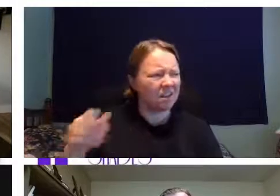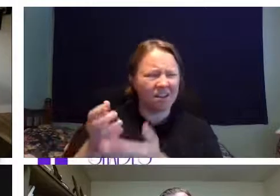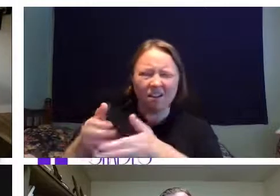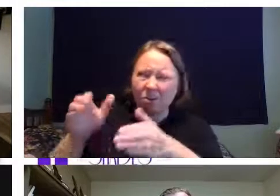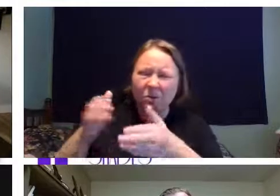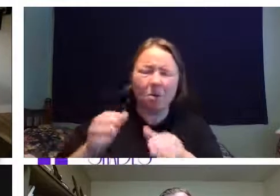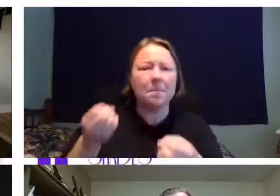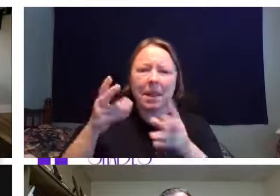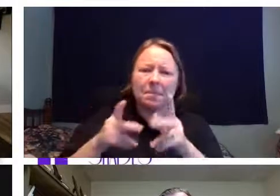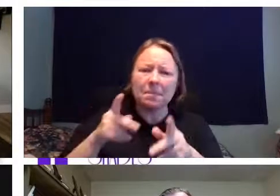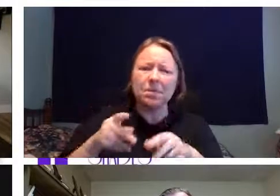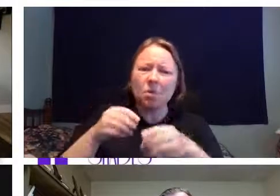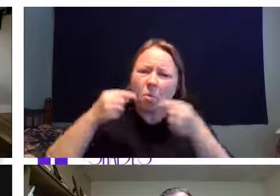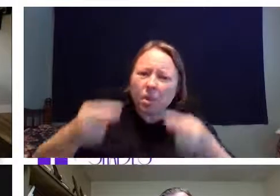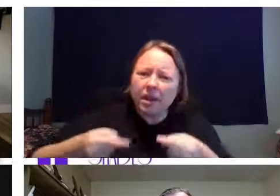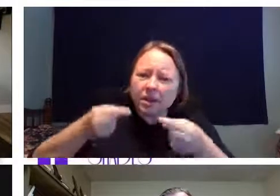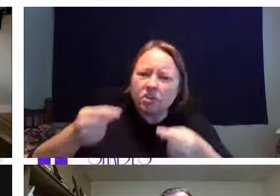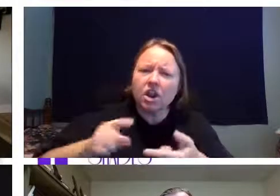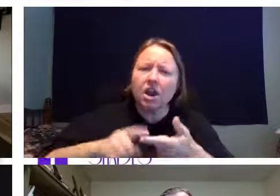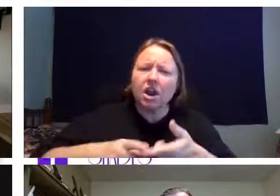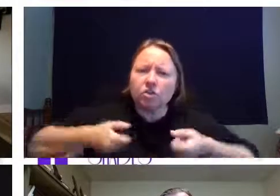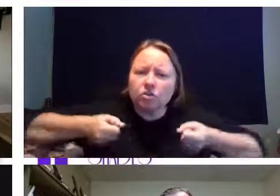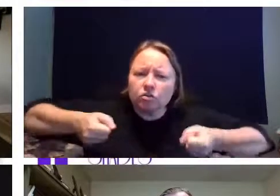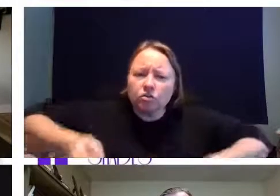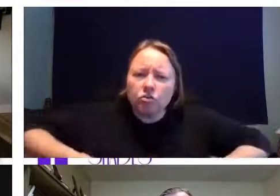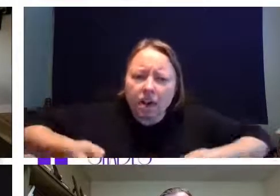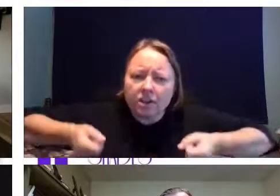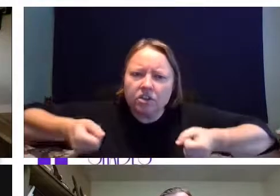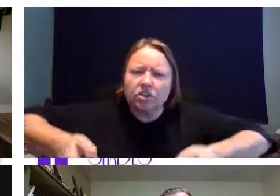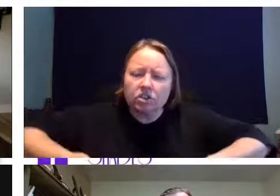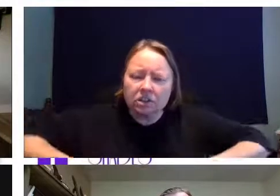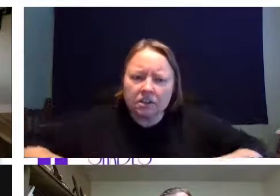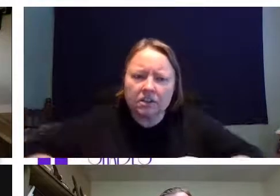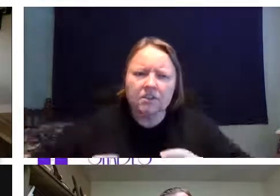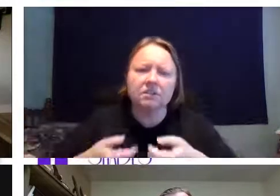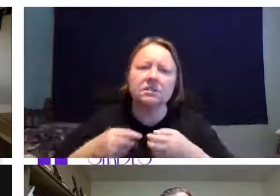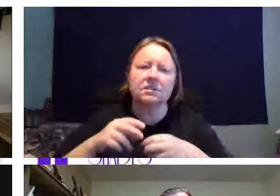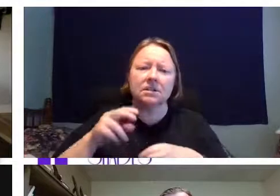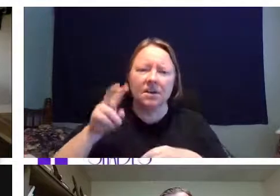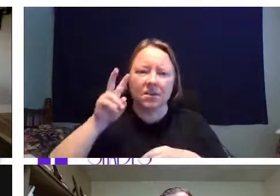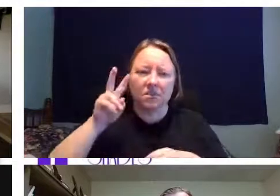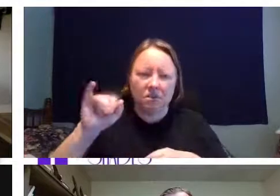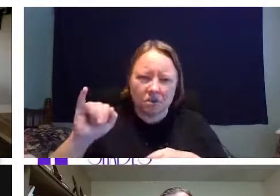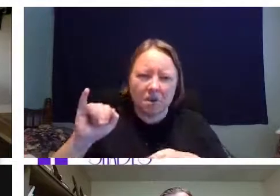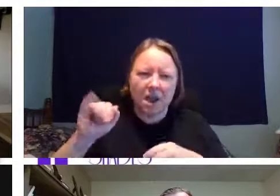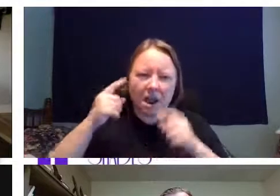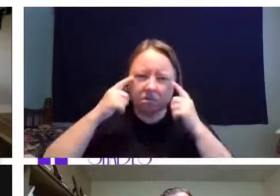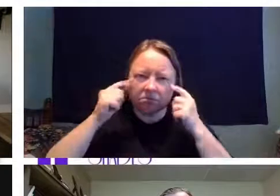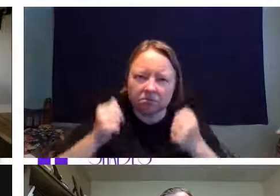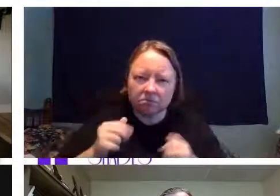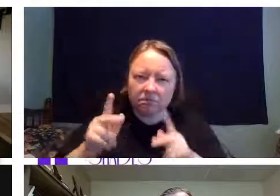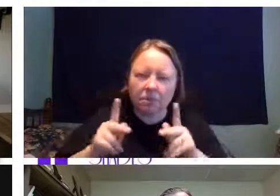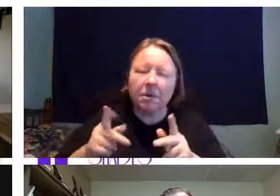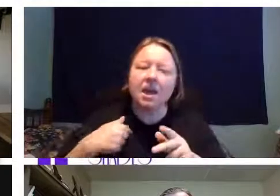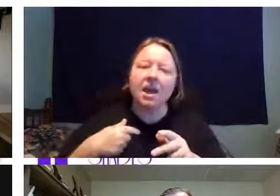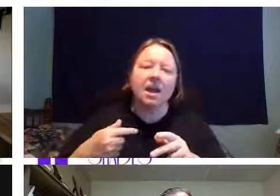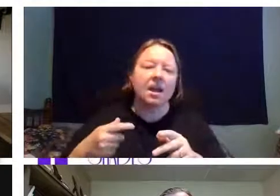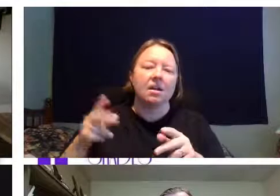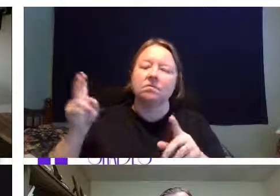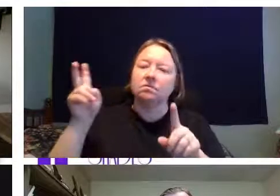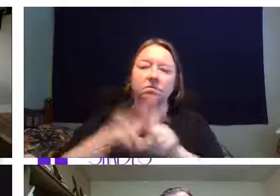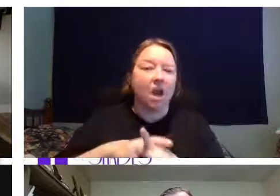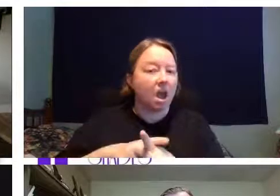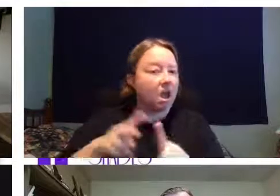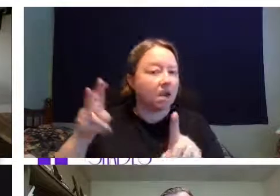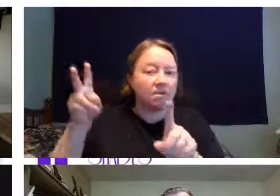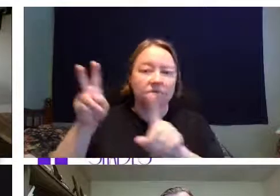wheelchairs, walkers, crutches, those persons that were visually impaired, had filed so many suits. Of